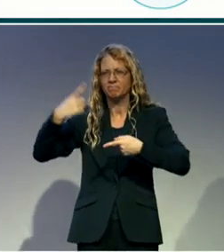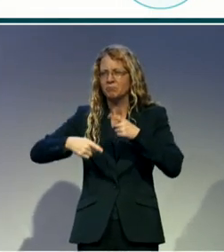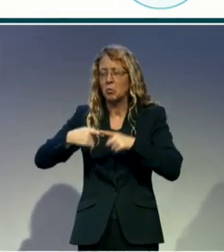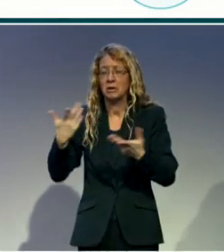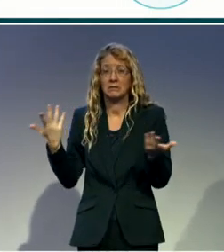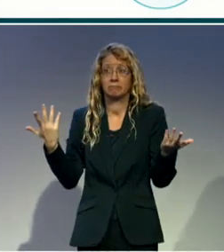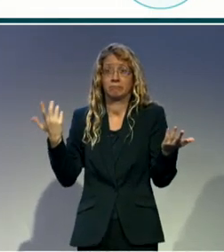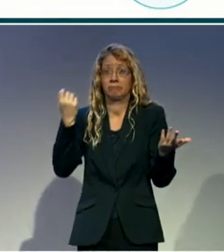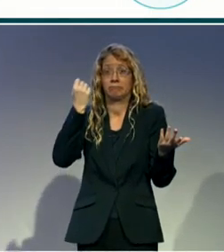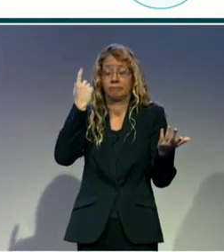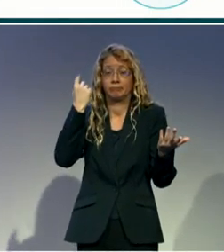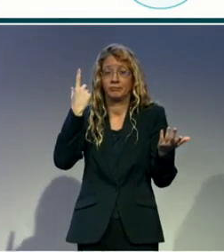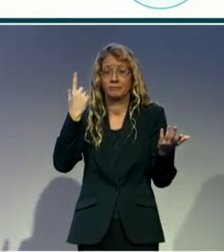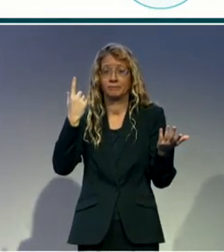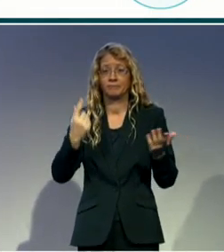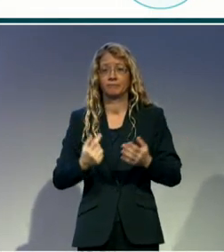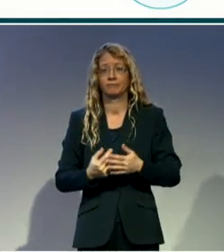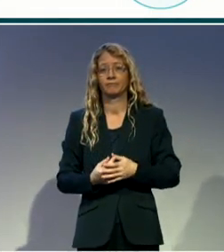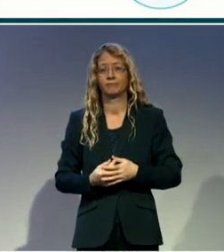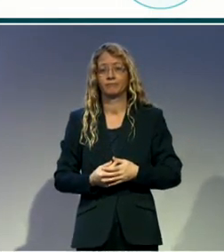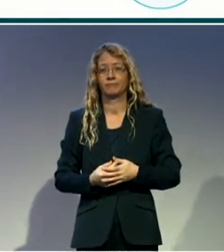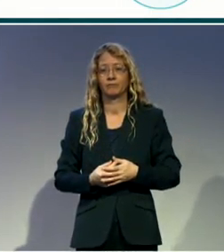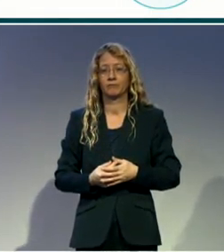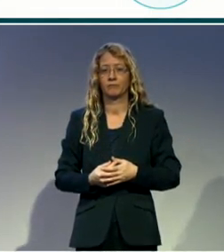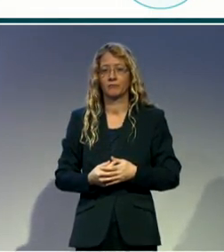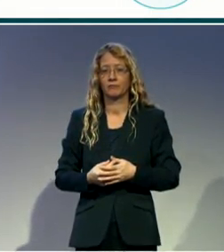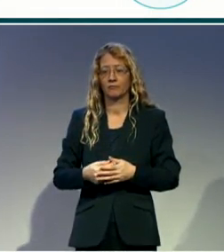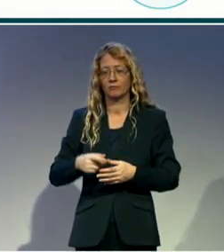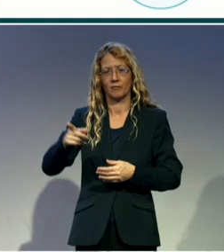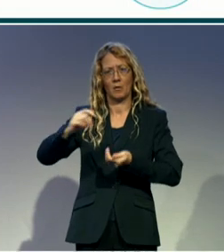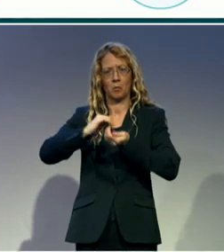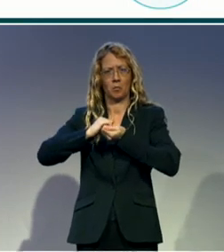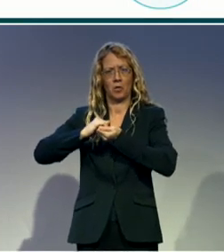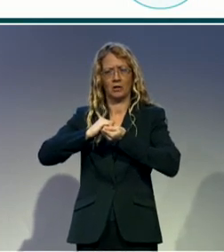own organisation contained techniques and principles that could